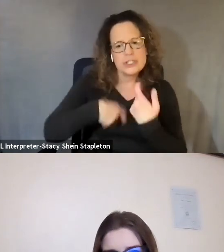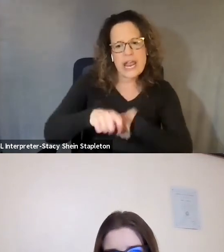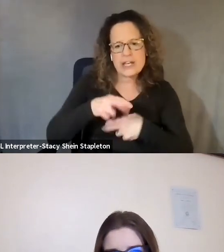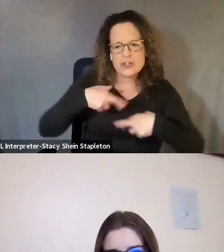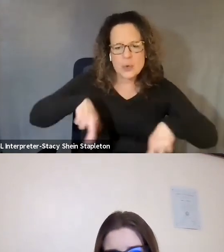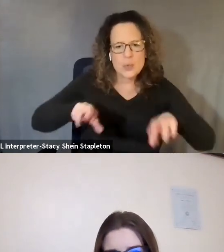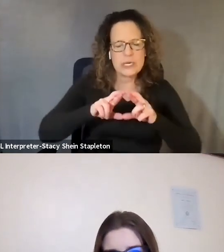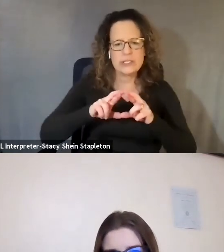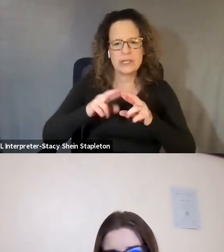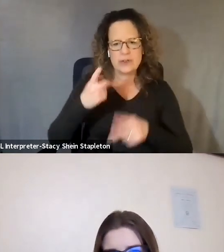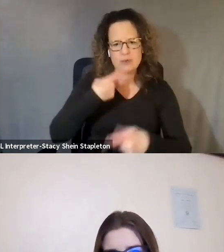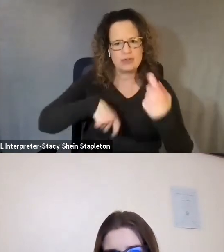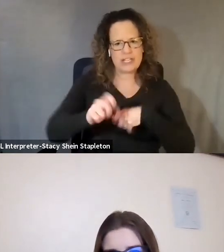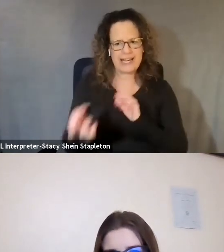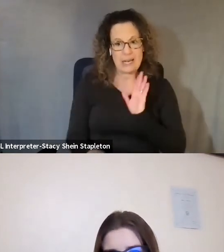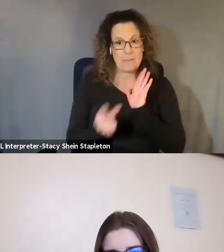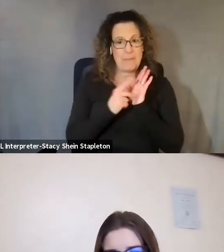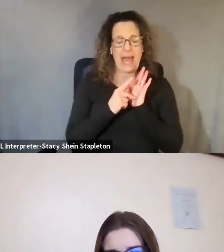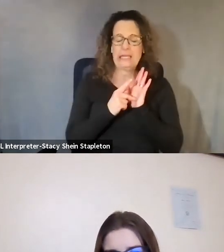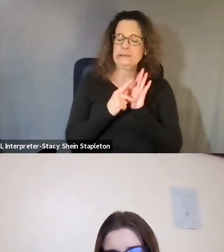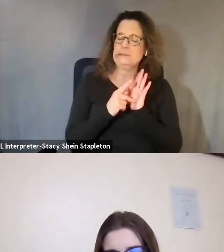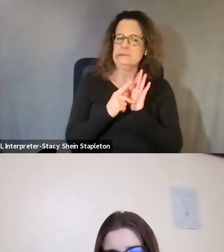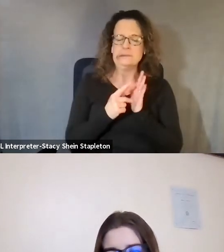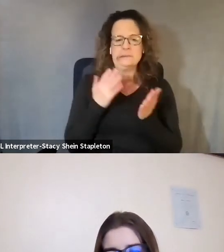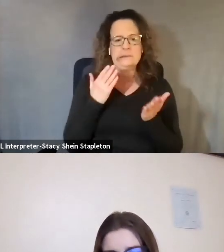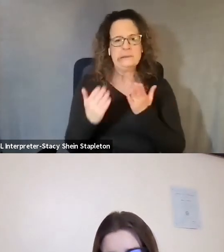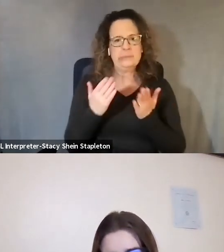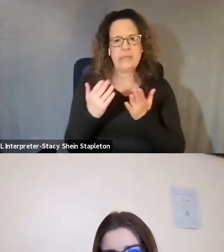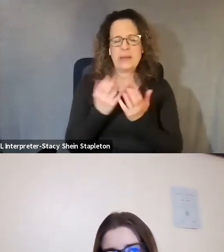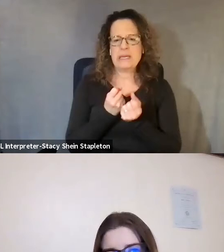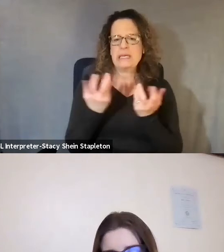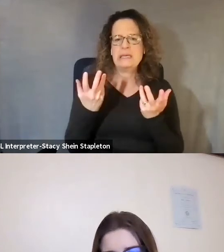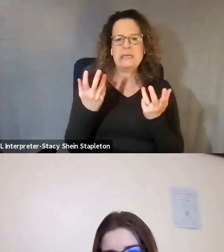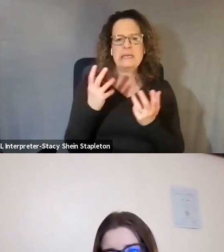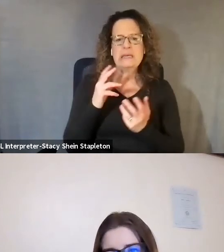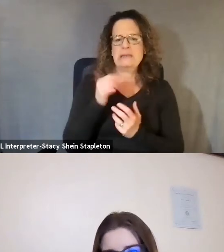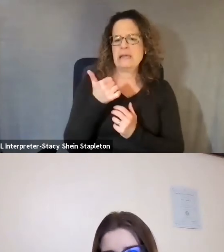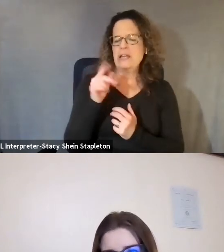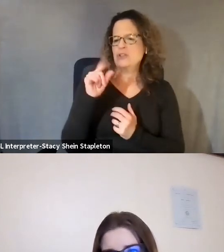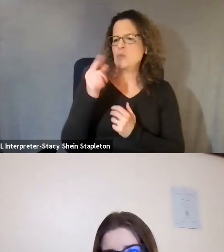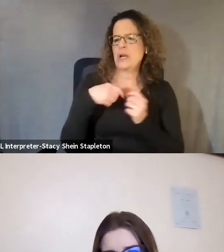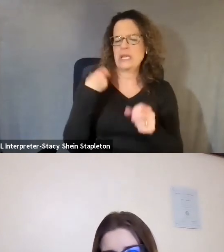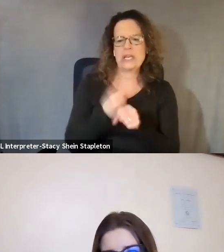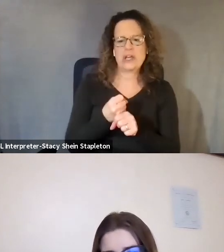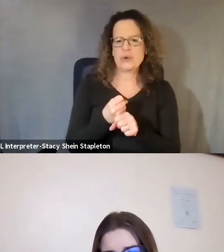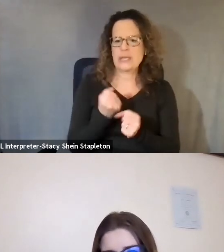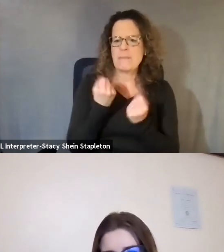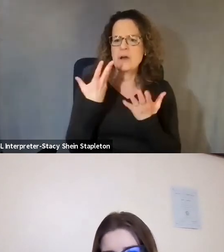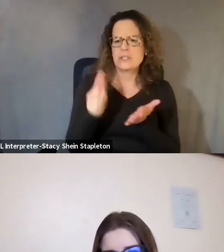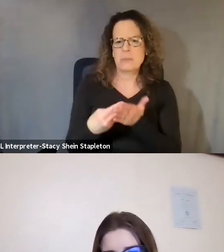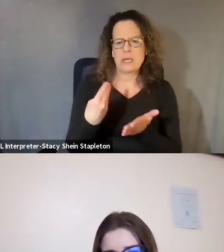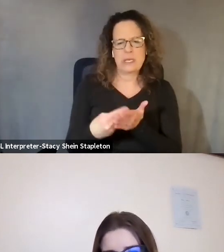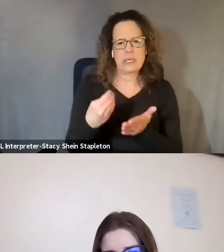undoing that plumbing is something that would probably take decades and billions and billions and billions of